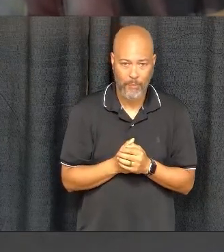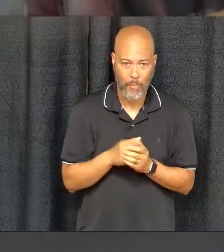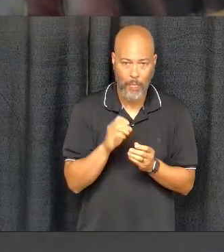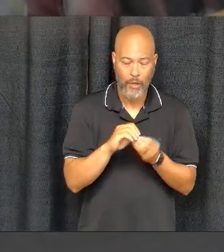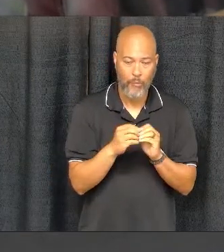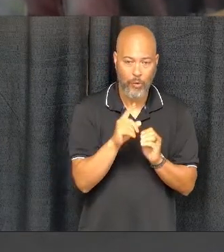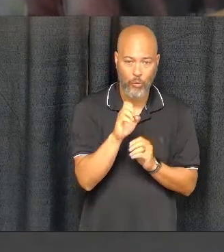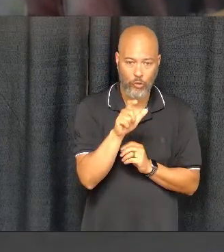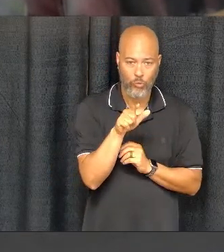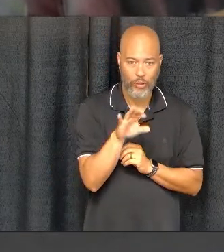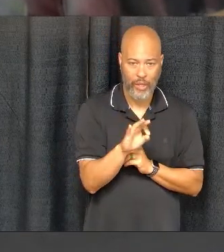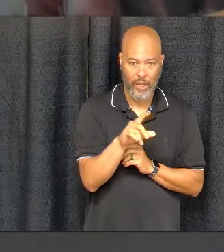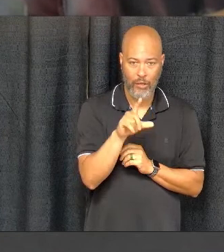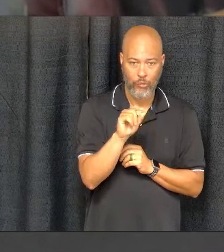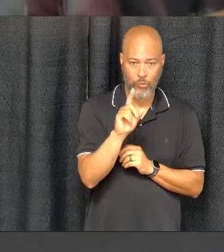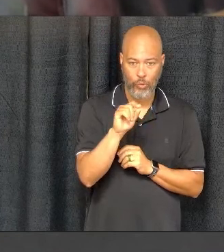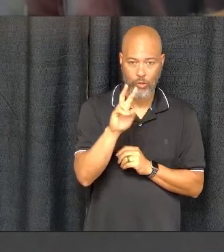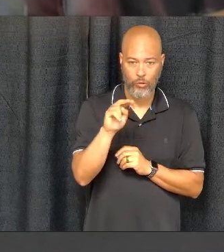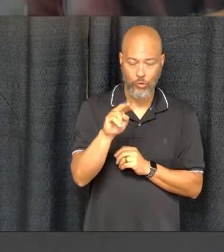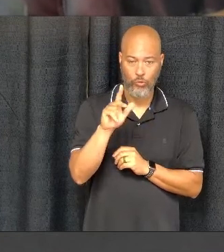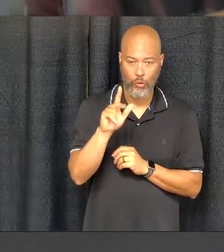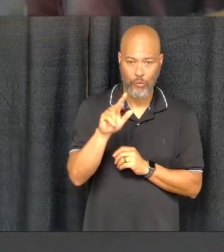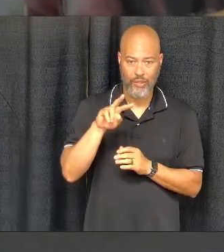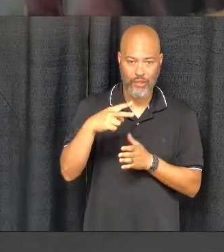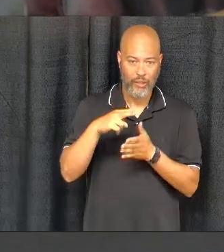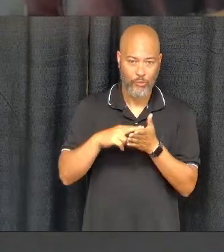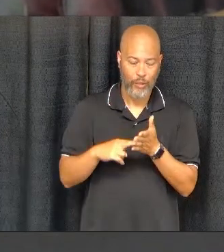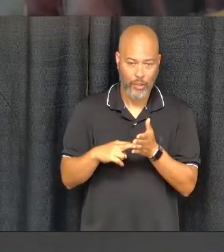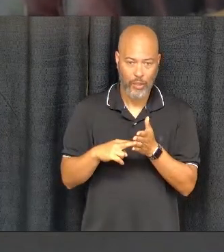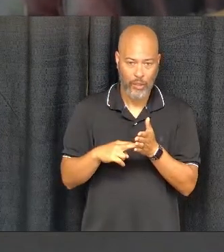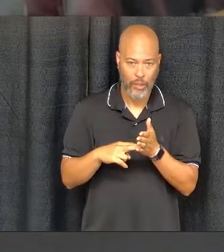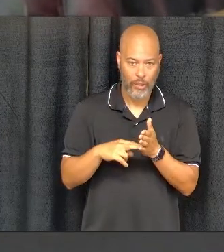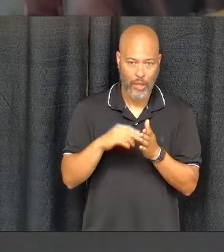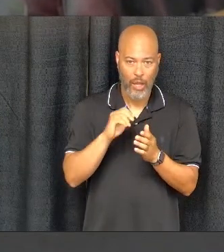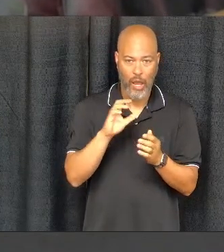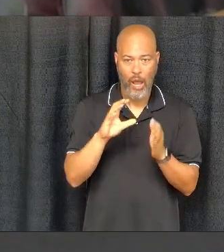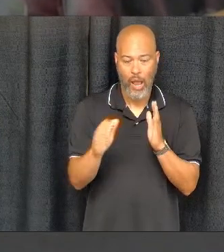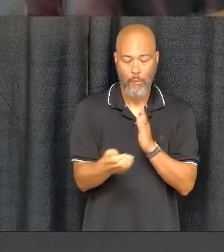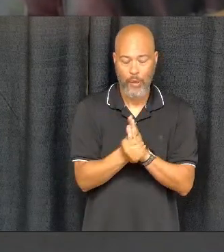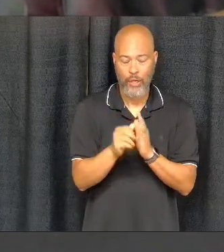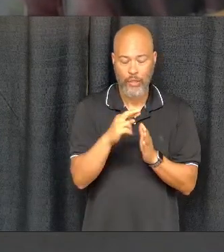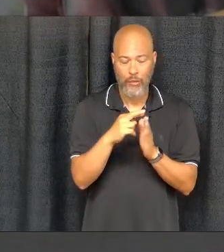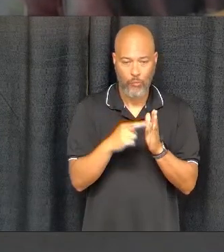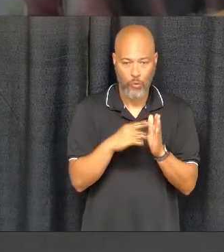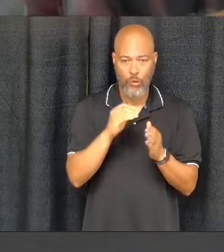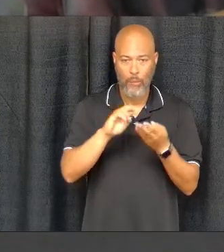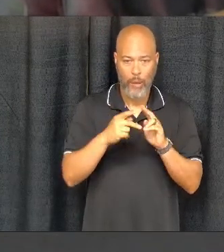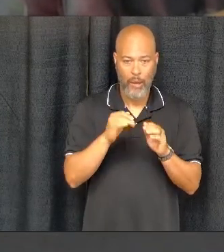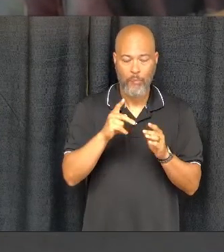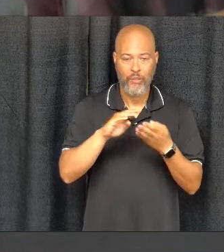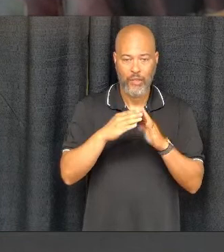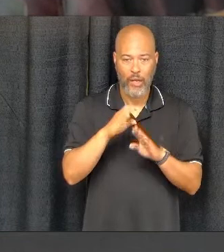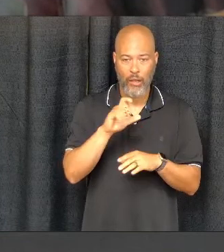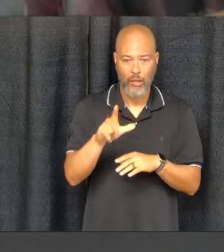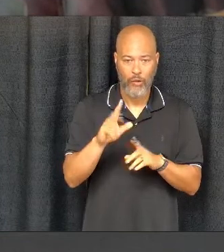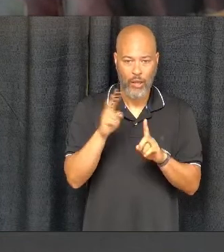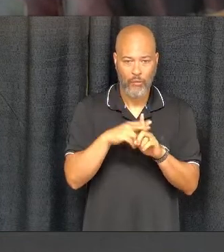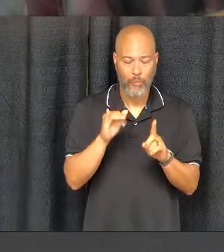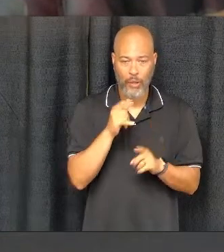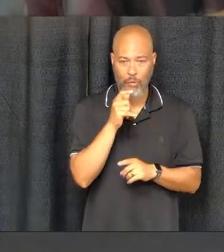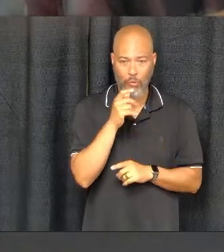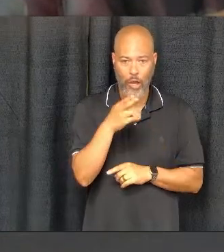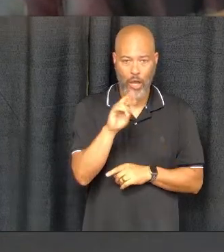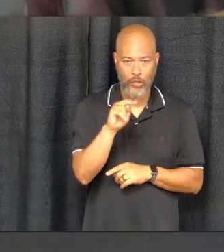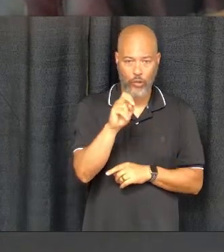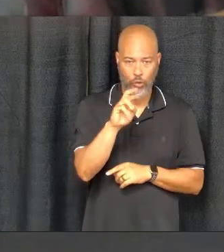Ordinance 129, 2022-23, second reading, amending the zoning ordinance and map of the city of Clarksville, application of